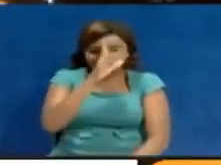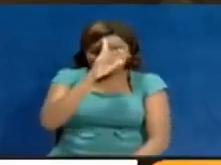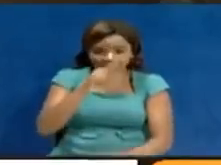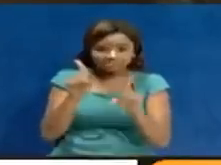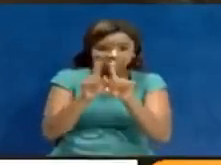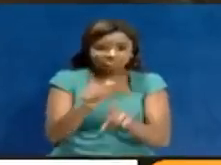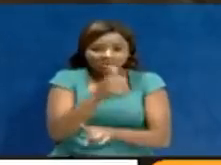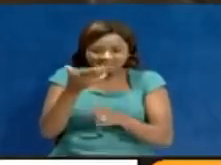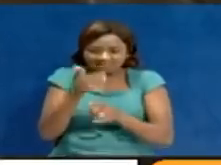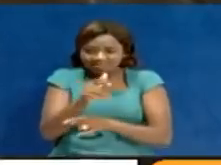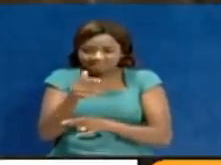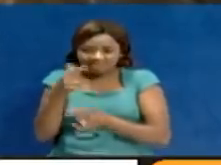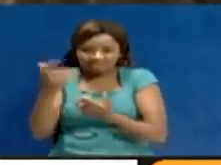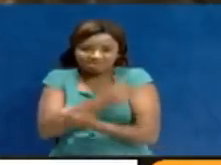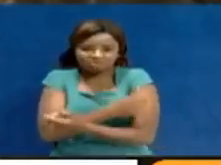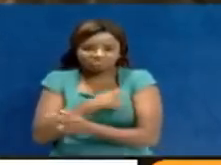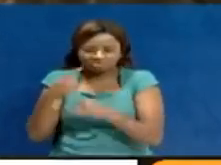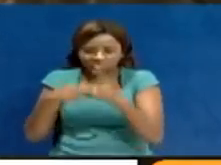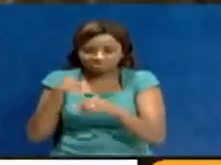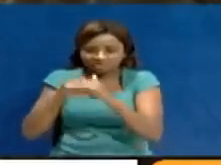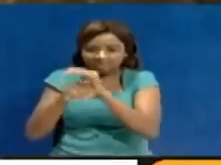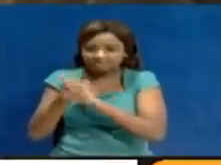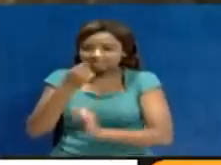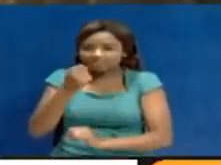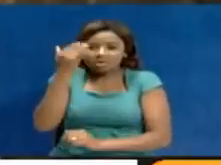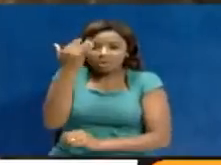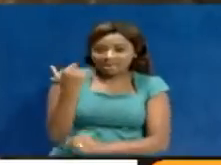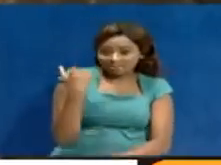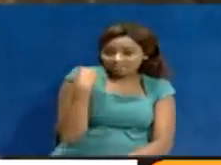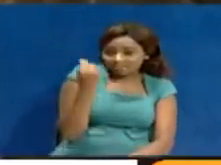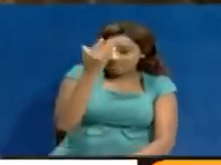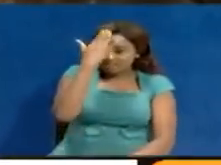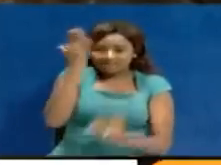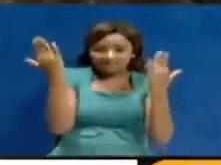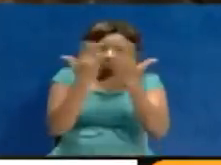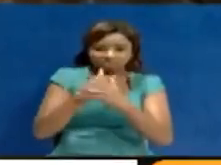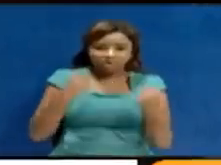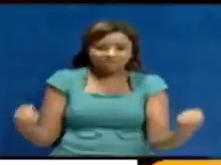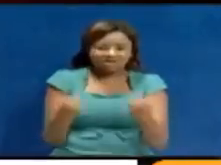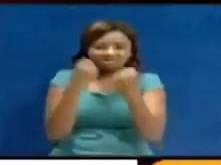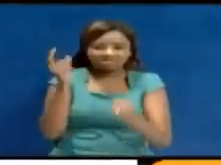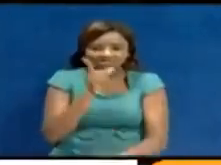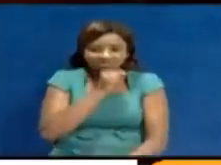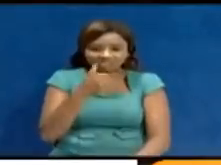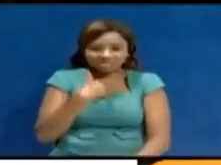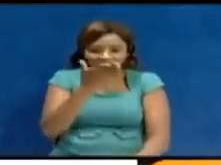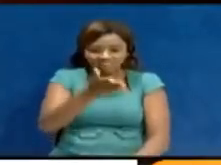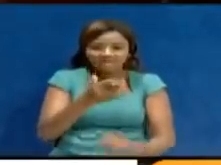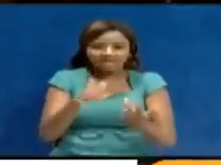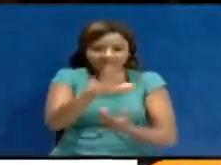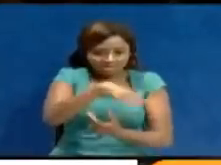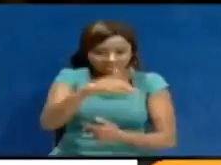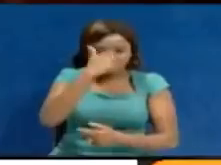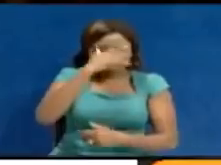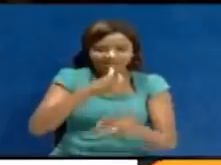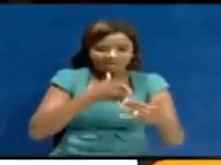police officers, are currently undergoing treatment in various hospitals within the city following an accident on Monday night at the